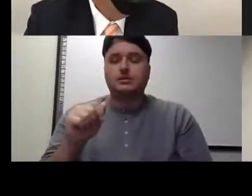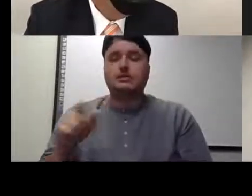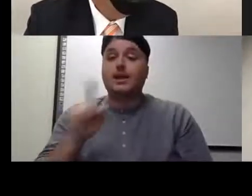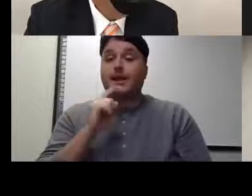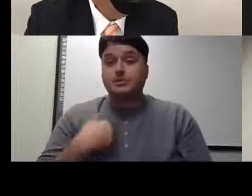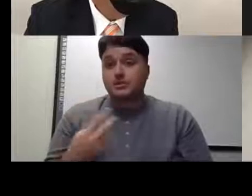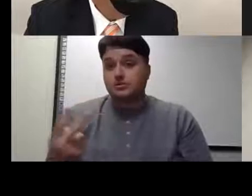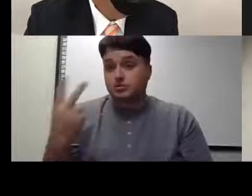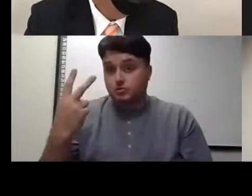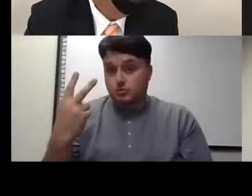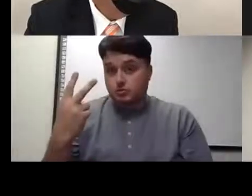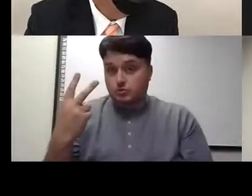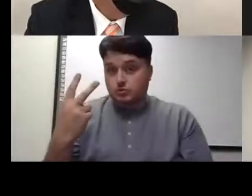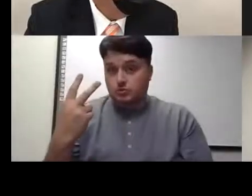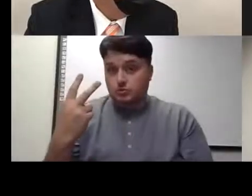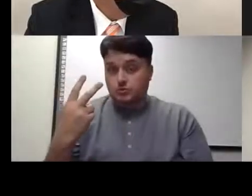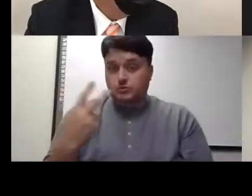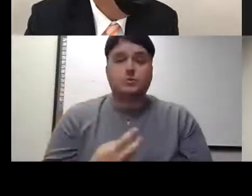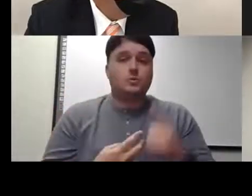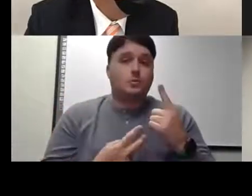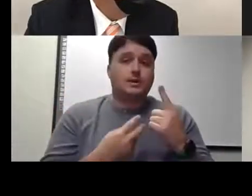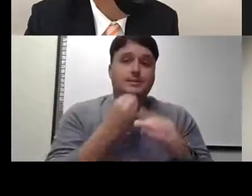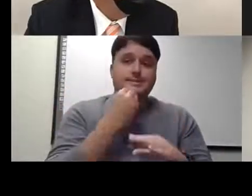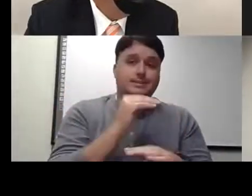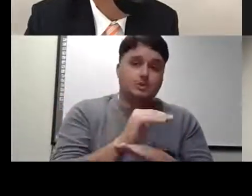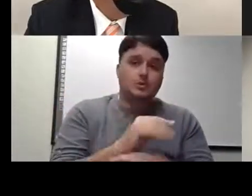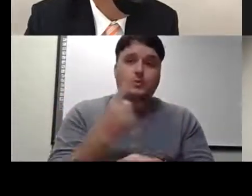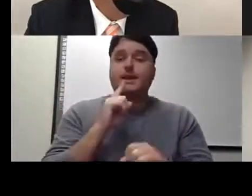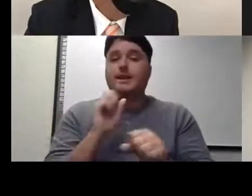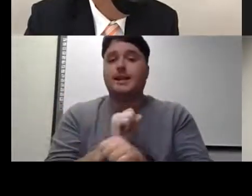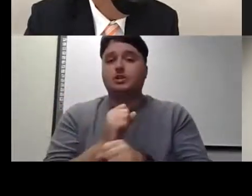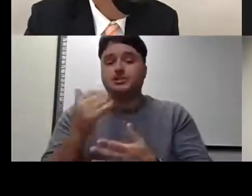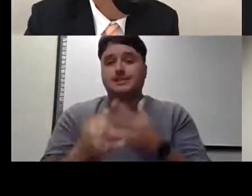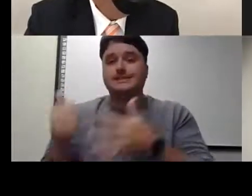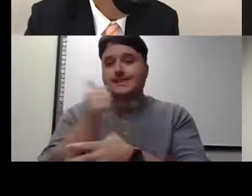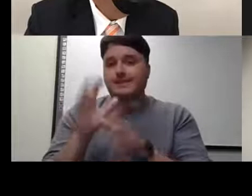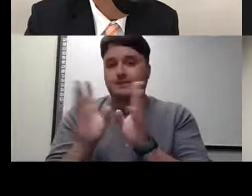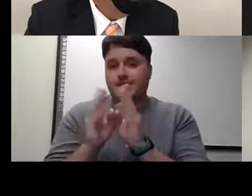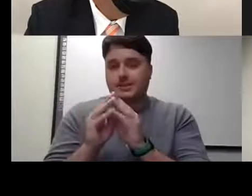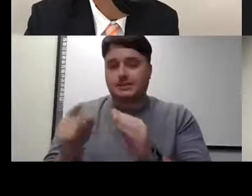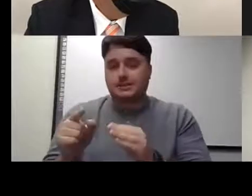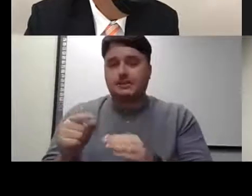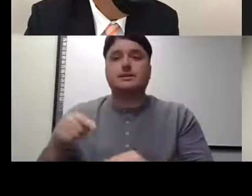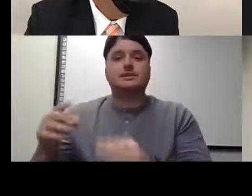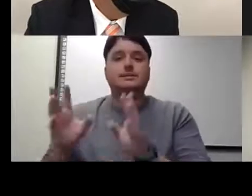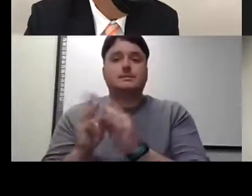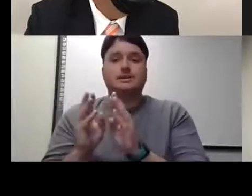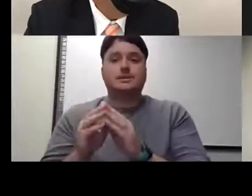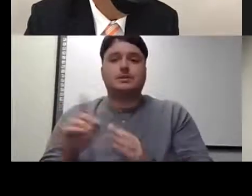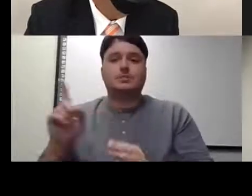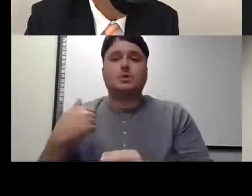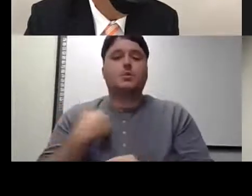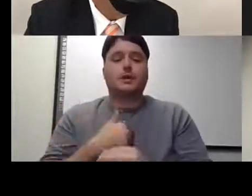2 over the last one dinner and then one actual sort of executive meeting. This is the meeting where we